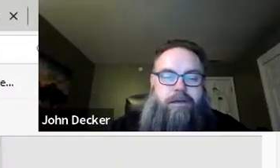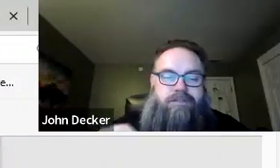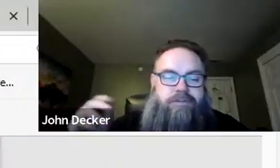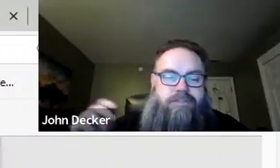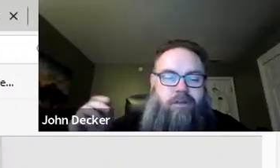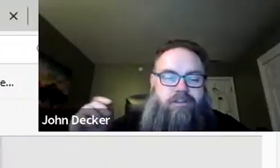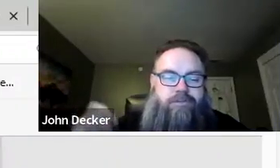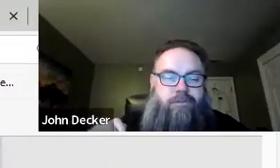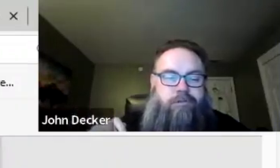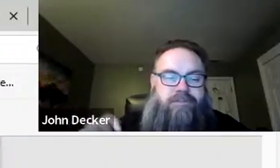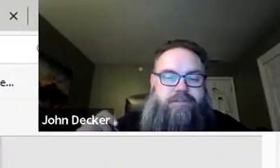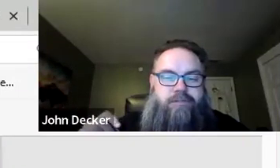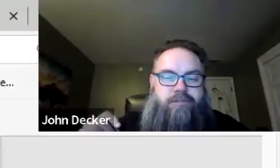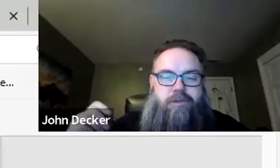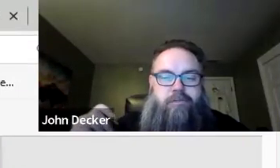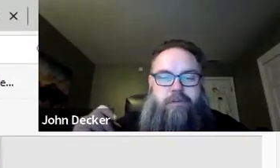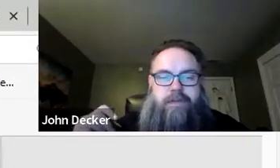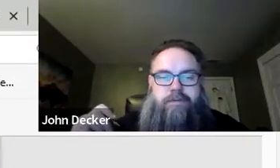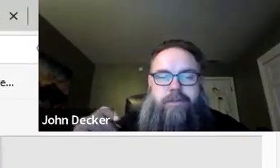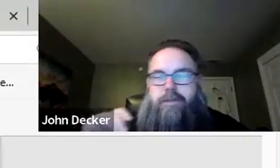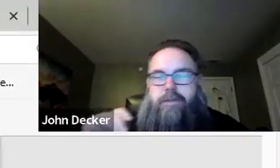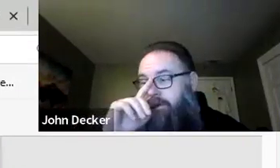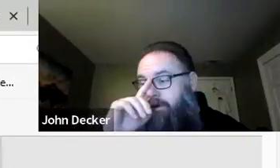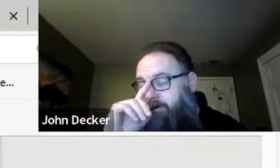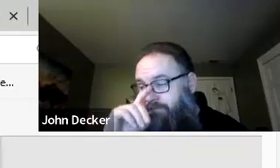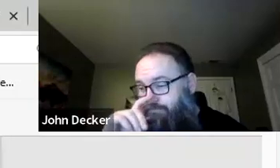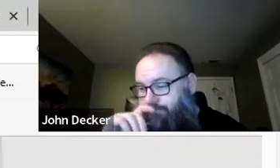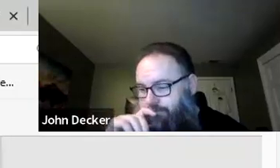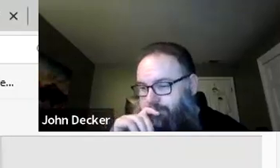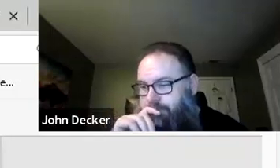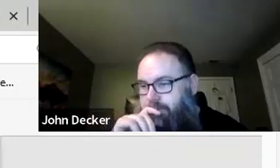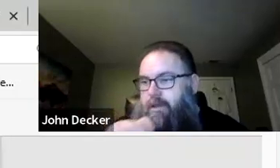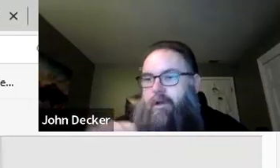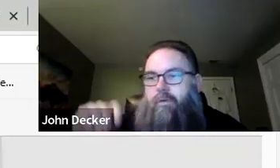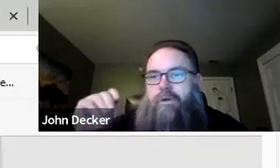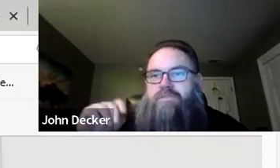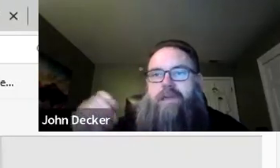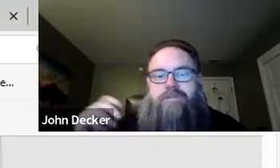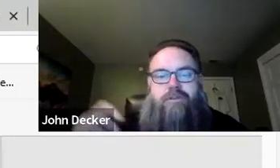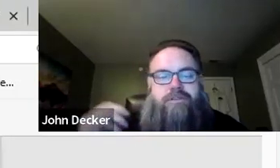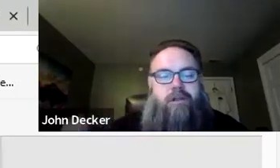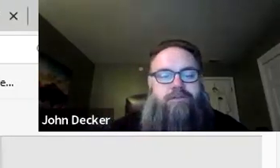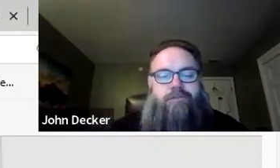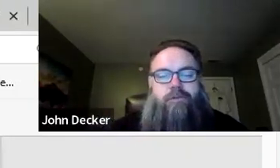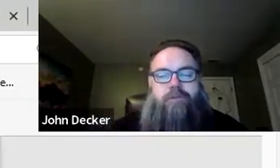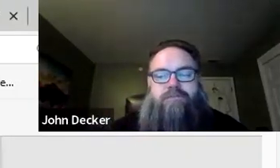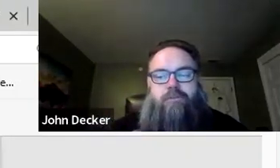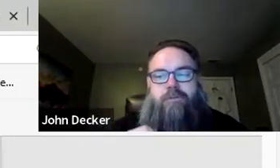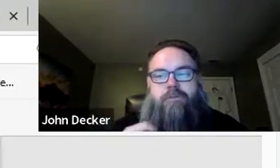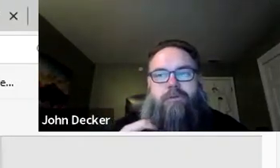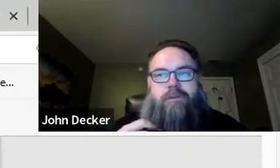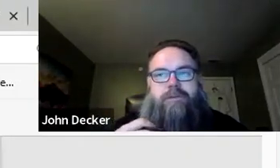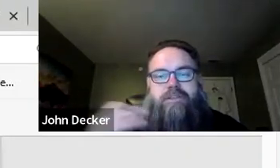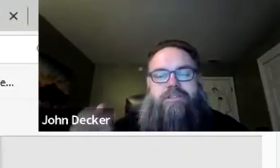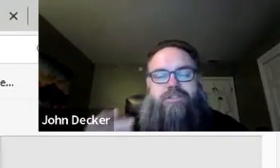get service acknowledgement forms from you and doing those. Once we have those service acknowledgement forms,